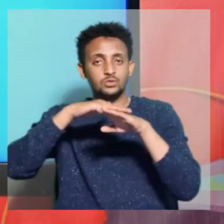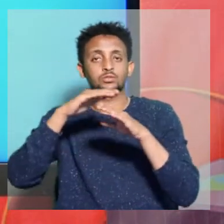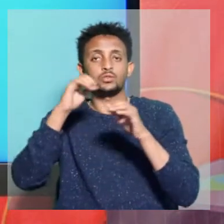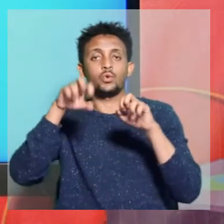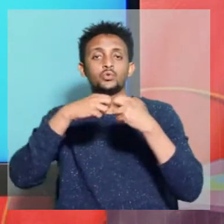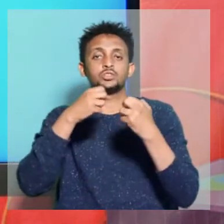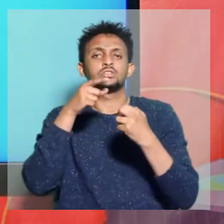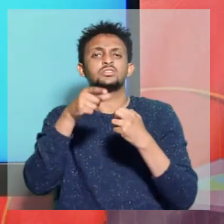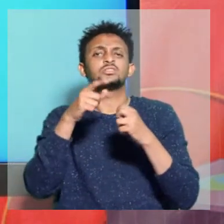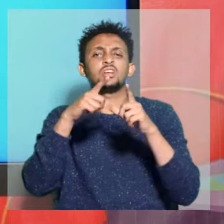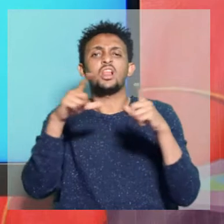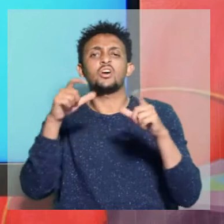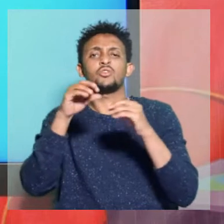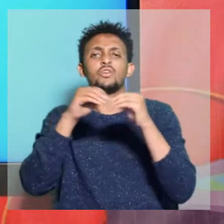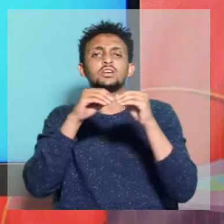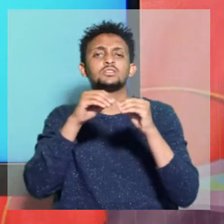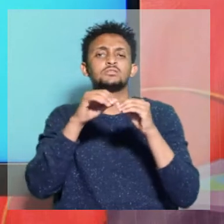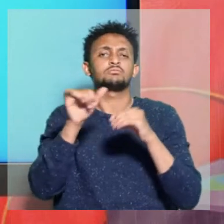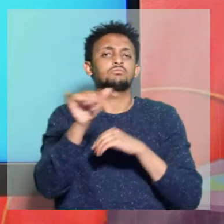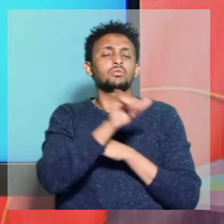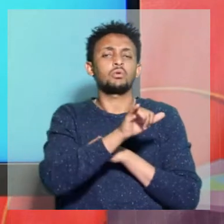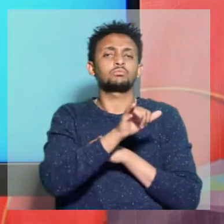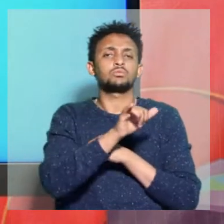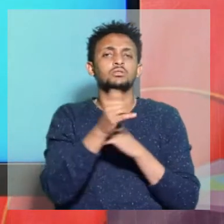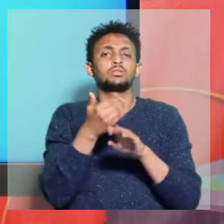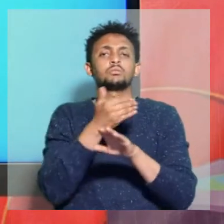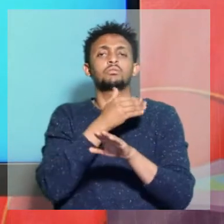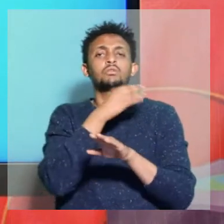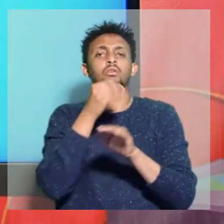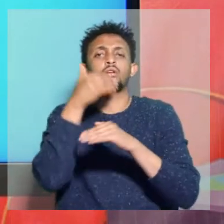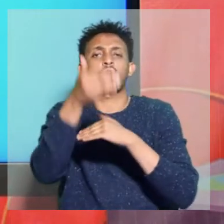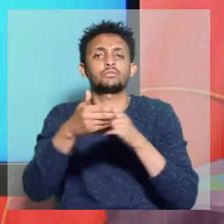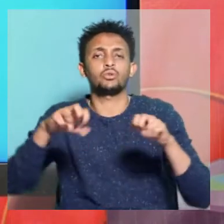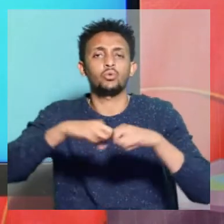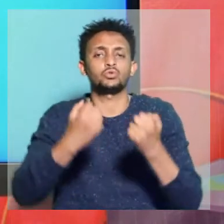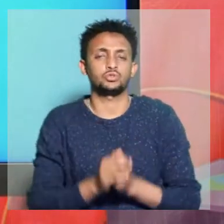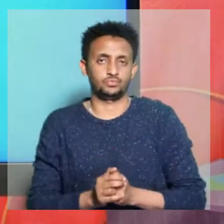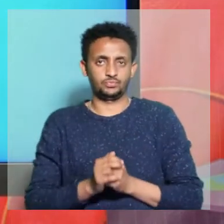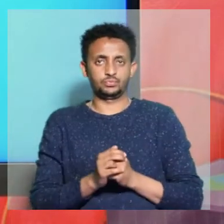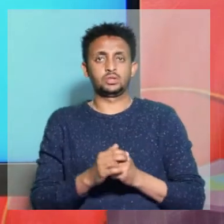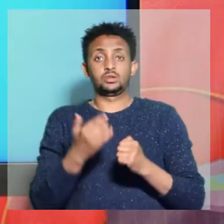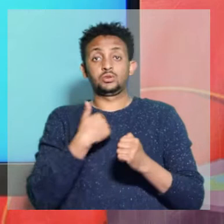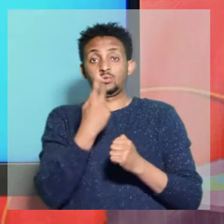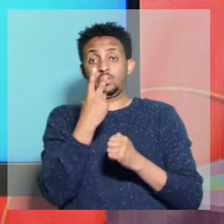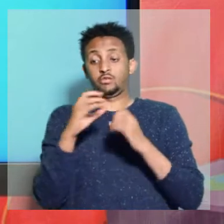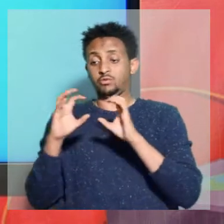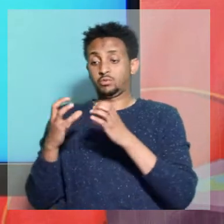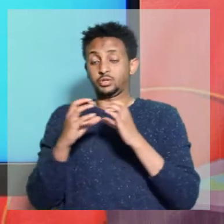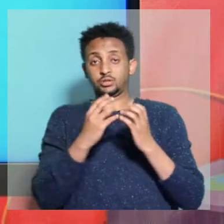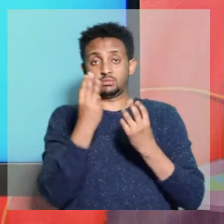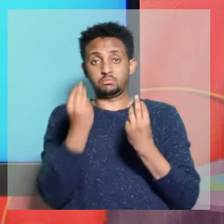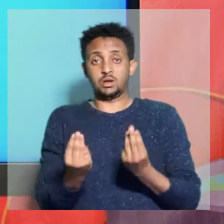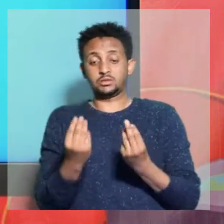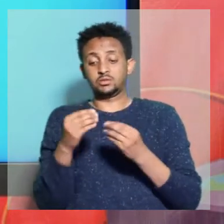in which the lines of action remains constant before and after collision. Suppose you have two objects or two mass, they